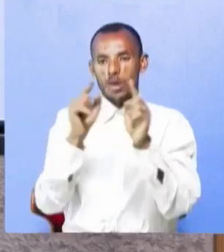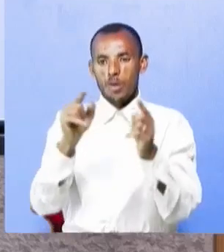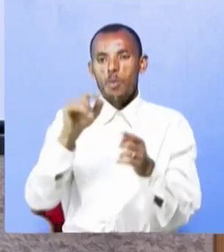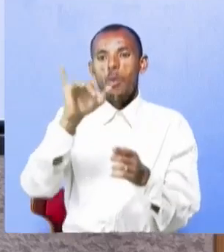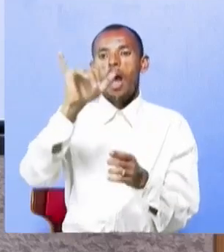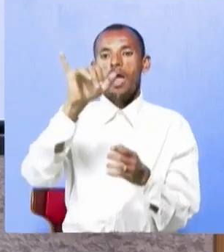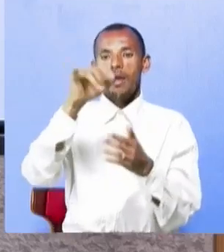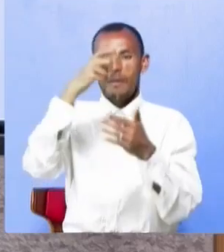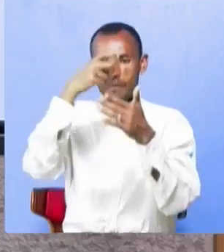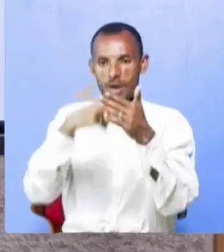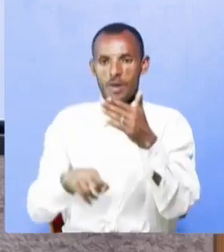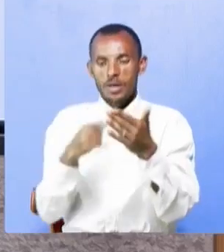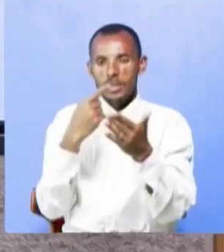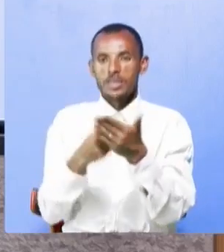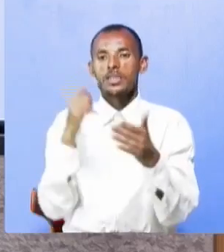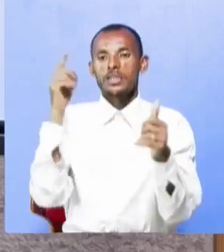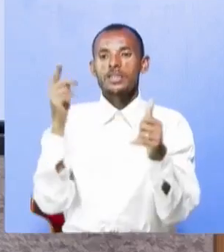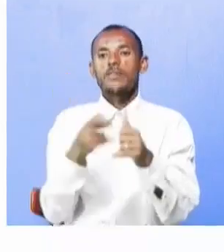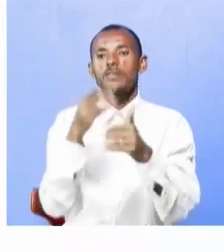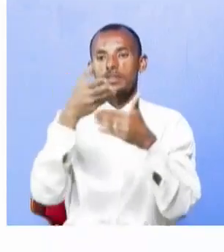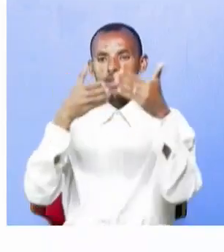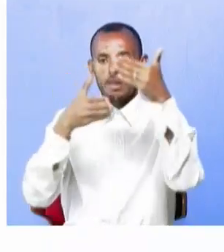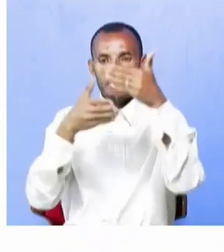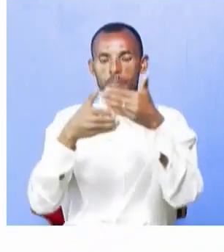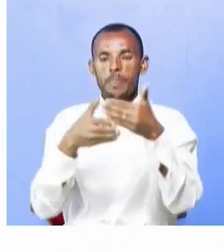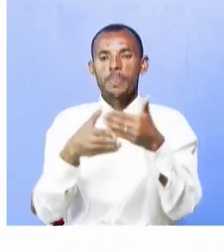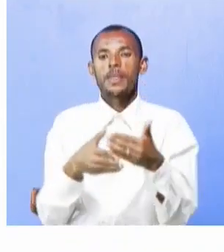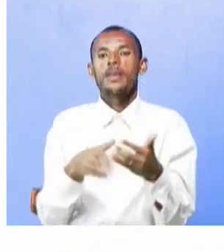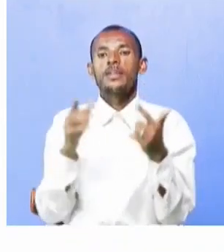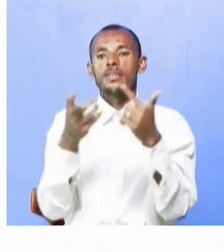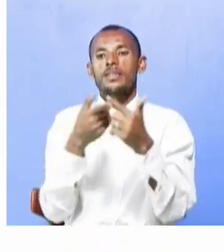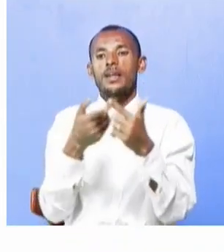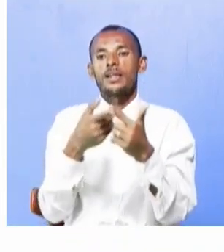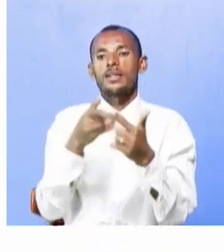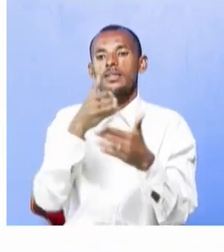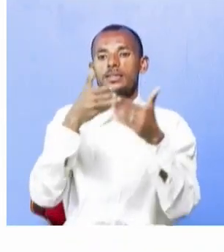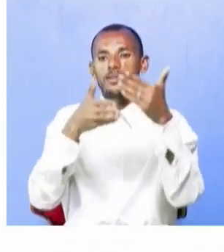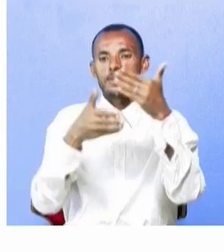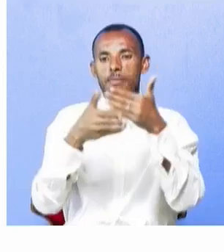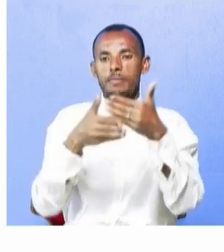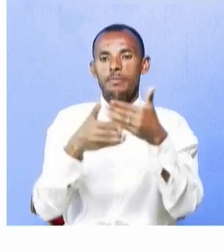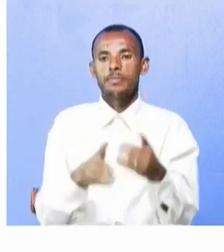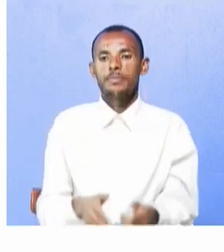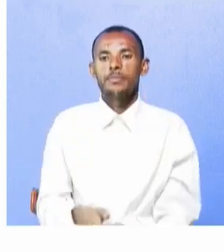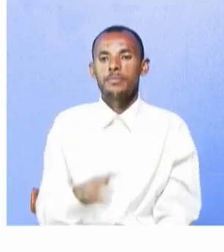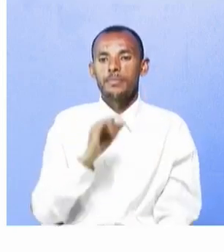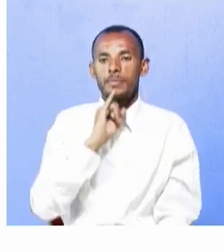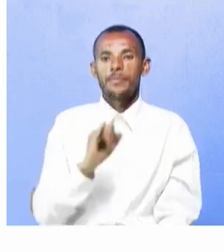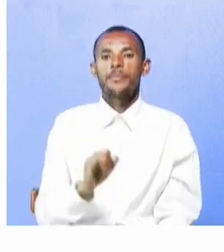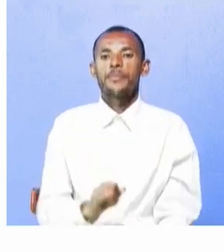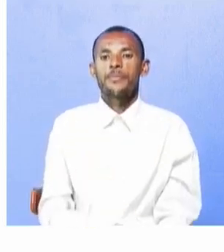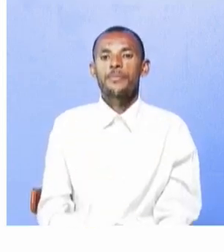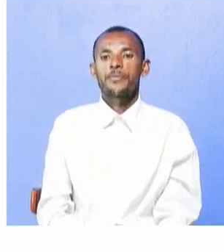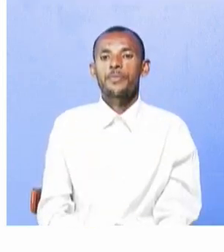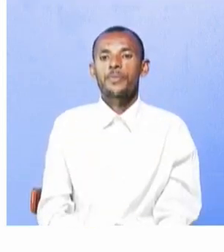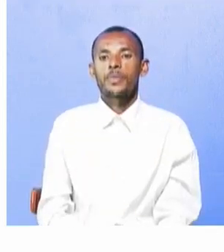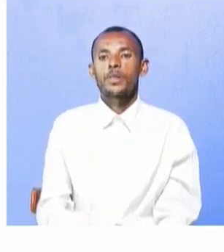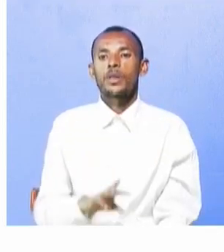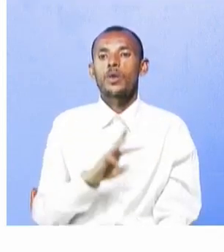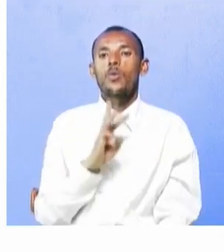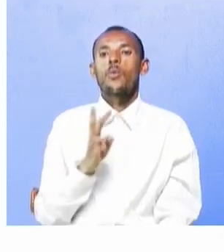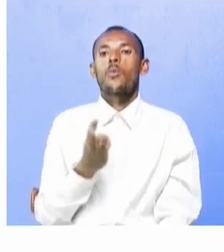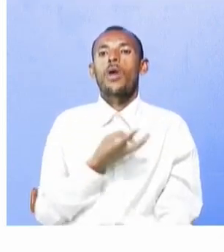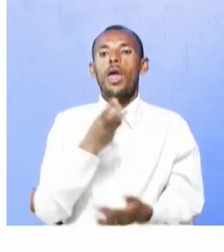values, right? So this is the first step. In the second step, is we